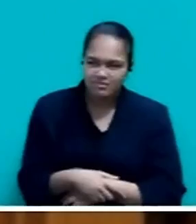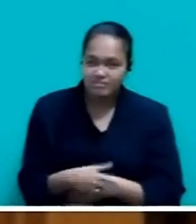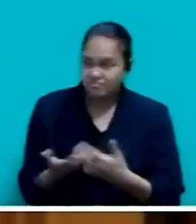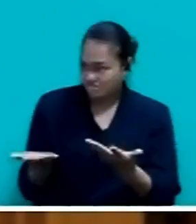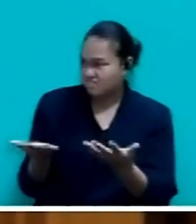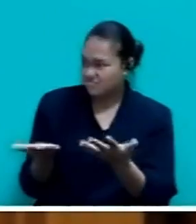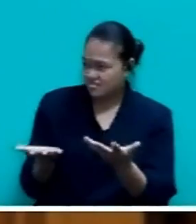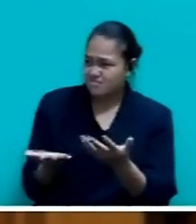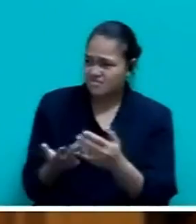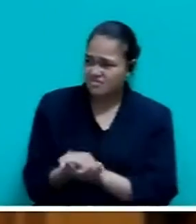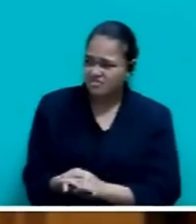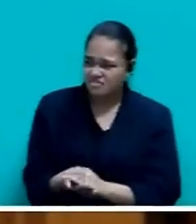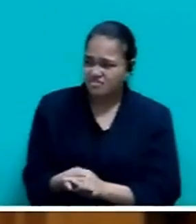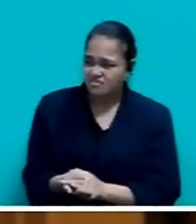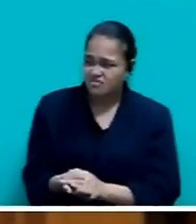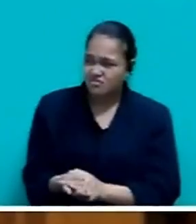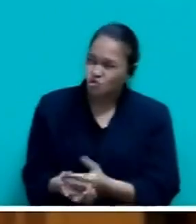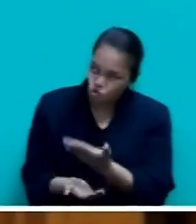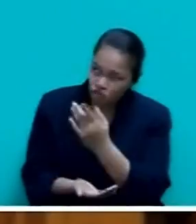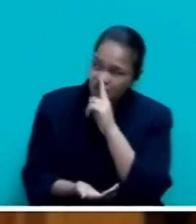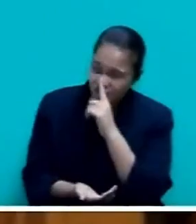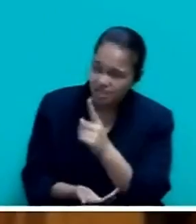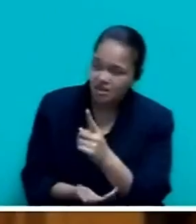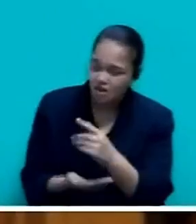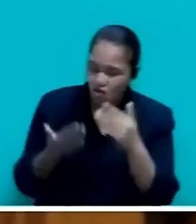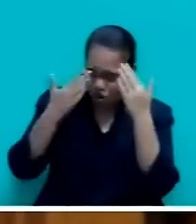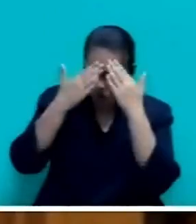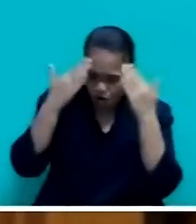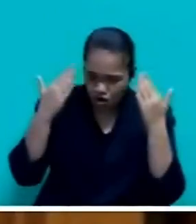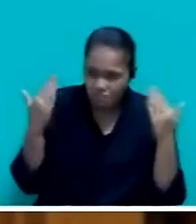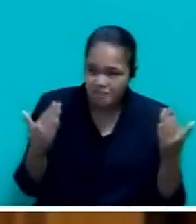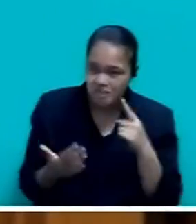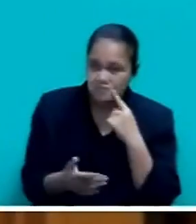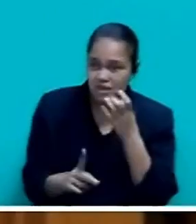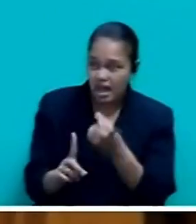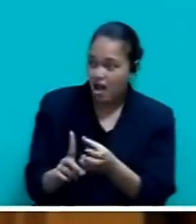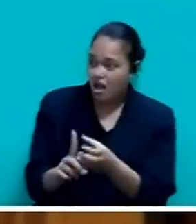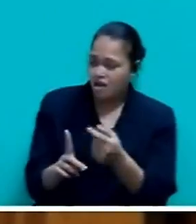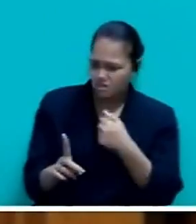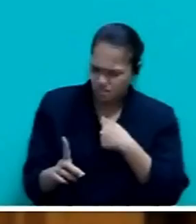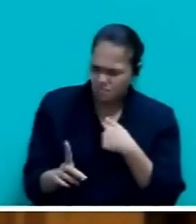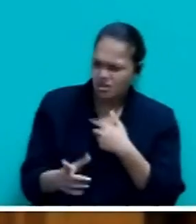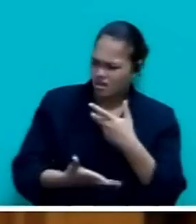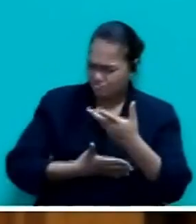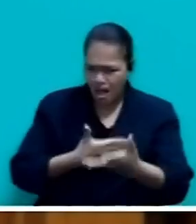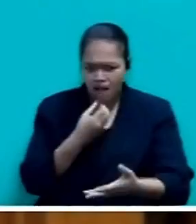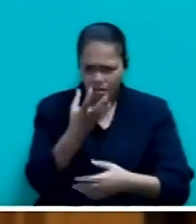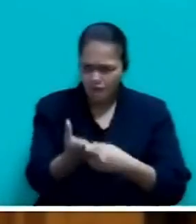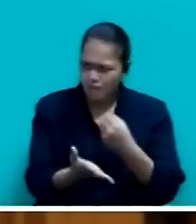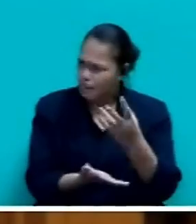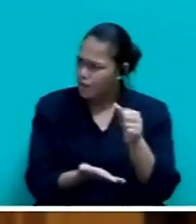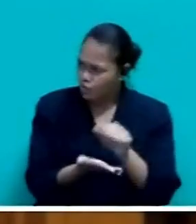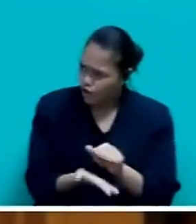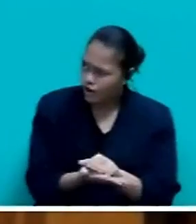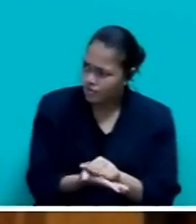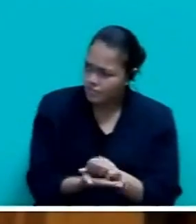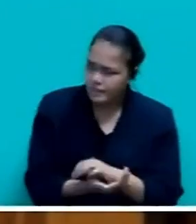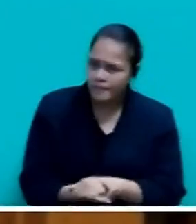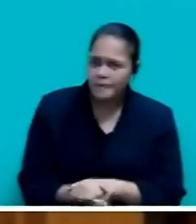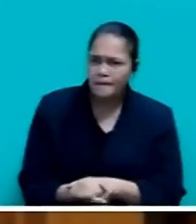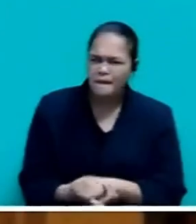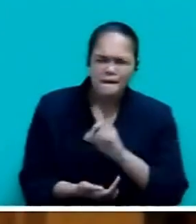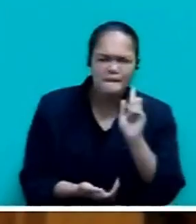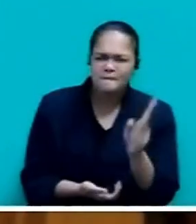You see what? Honourable Speaker, I know very well that I conduct myself properly, but it's